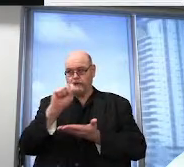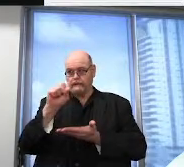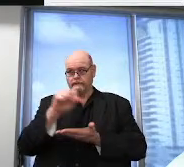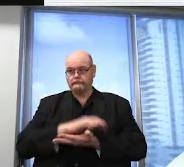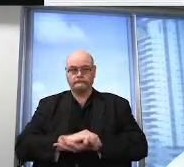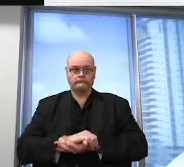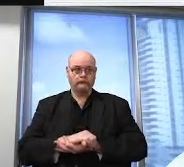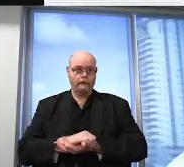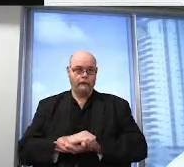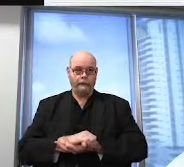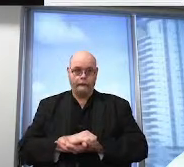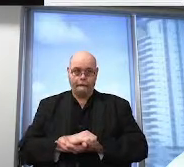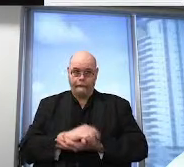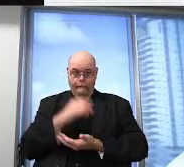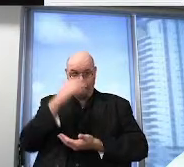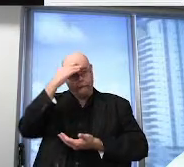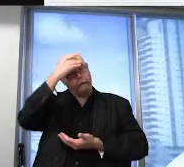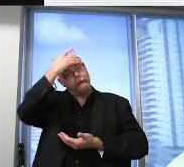please.